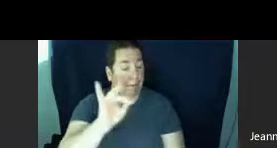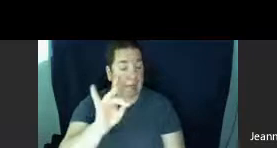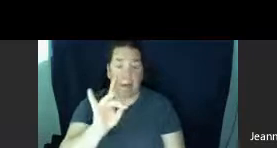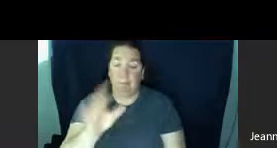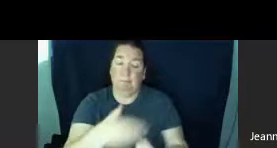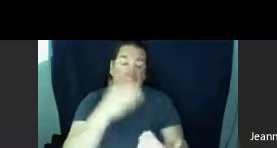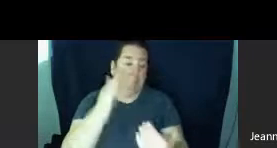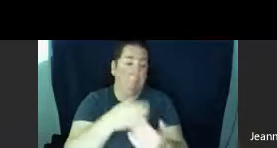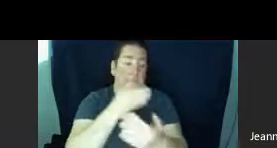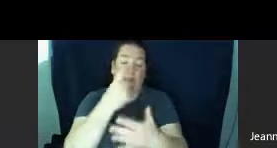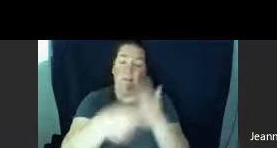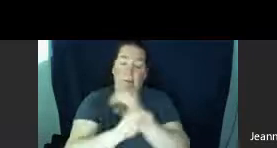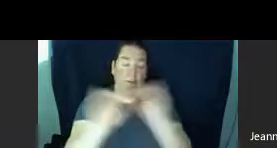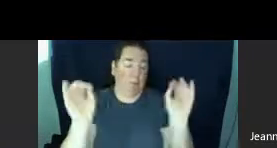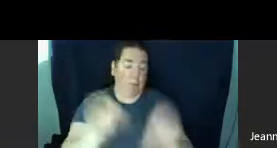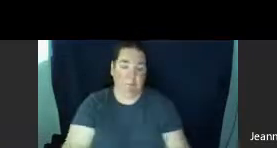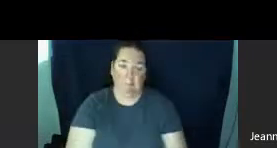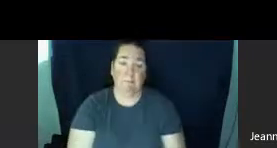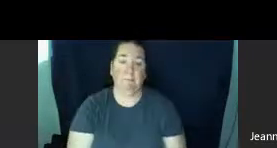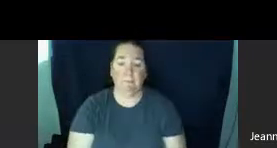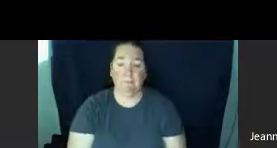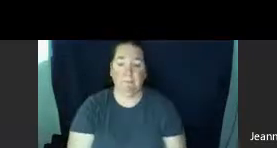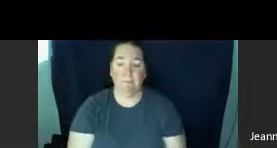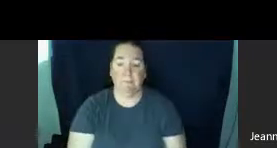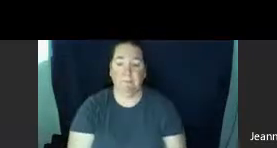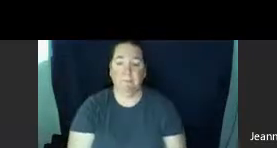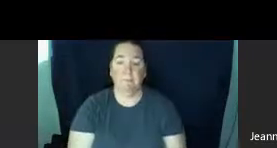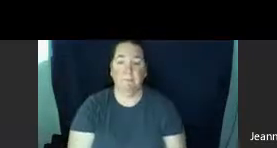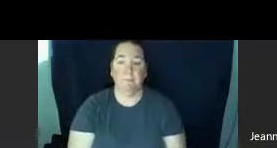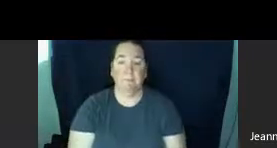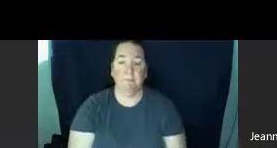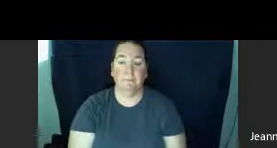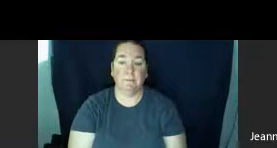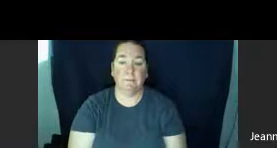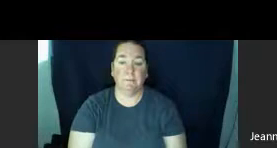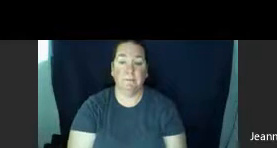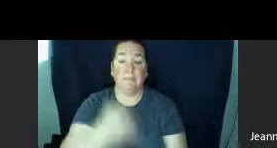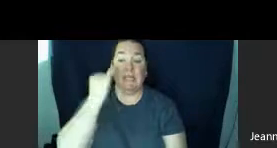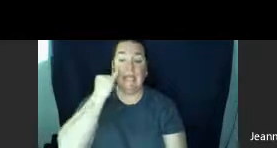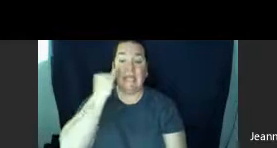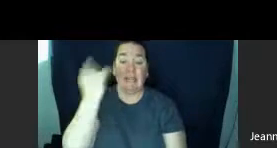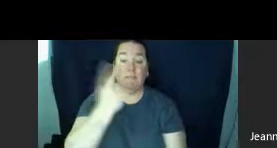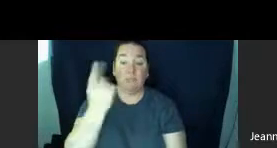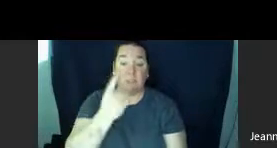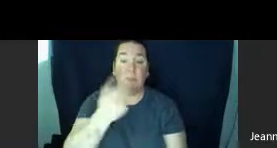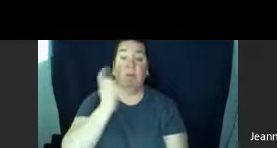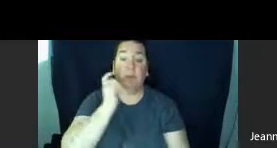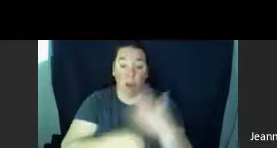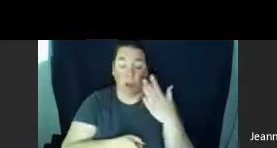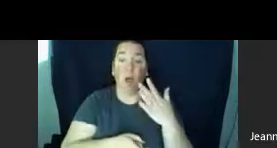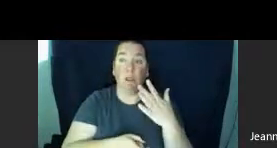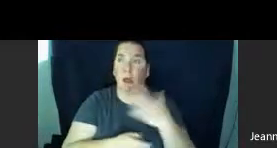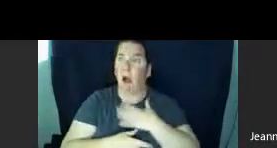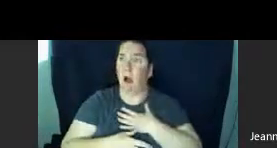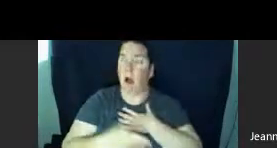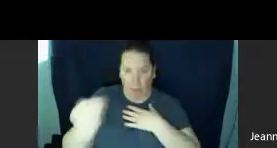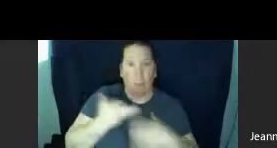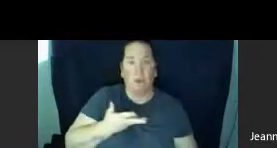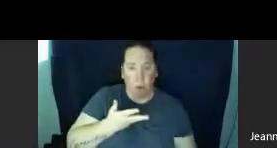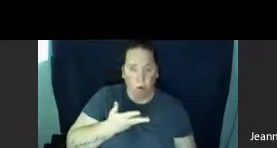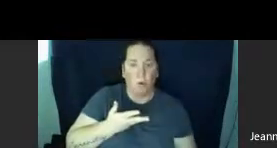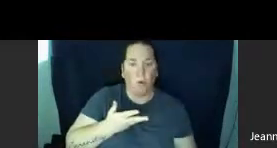paying anything. If you hear about someone who was charged, please let us know, because we